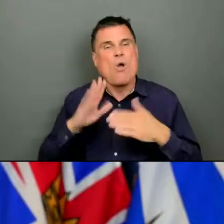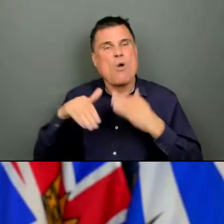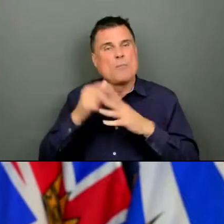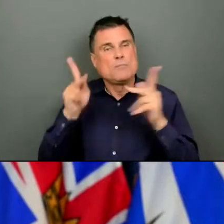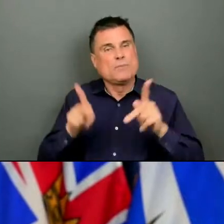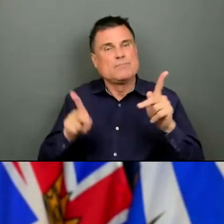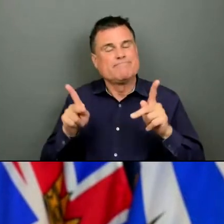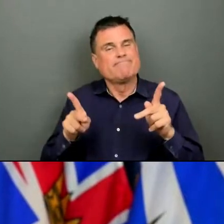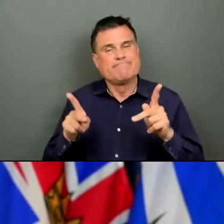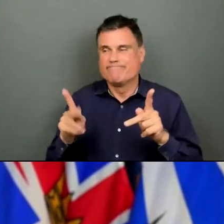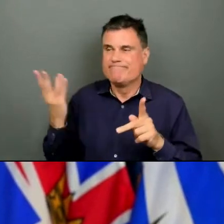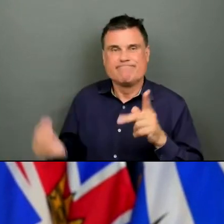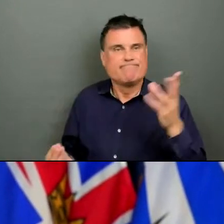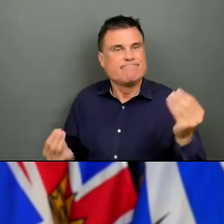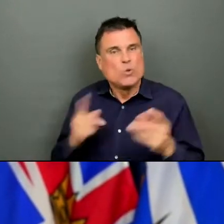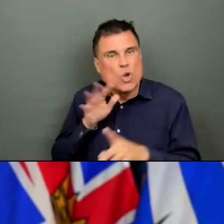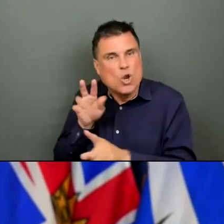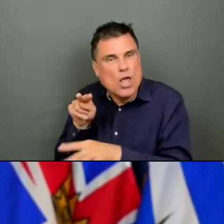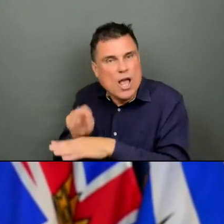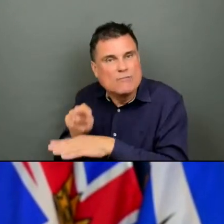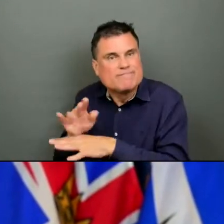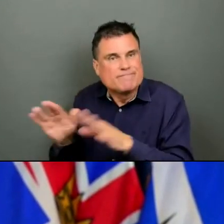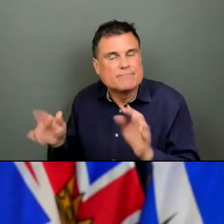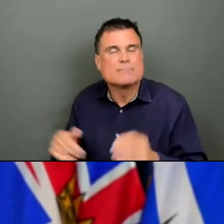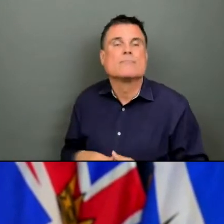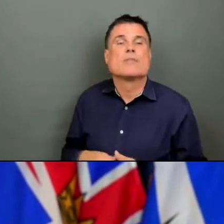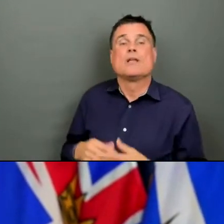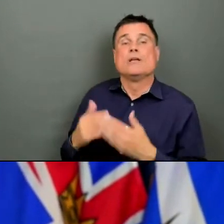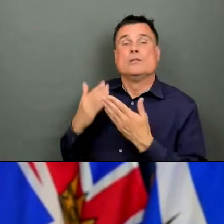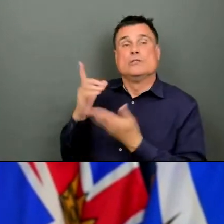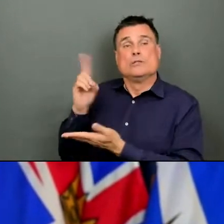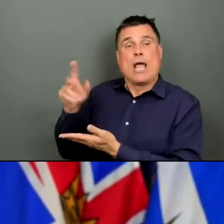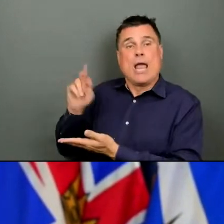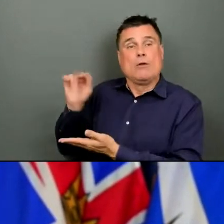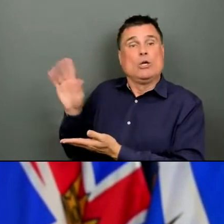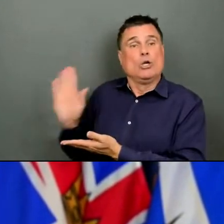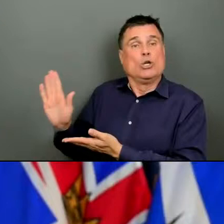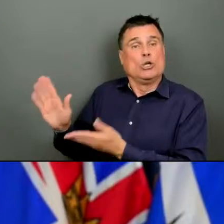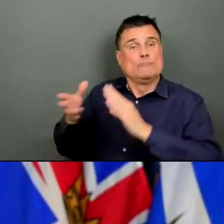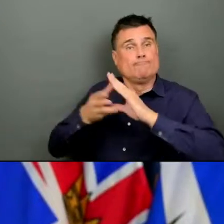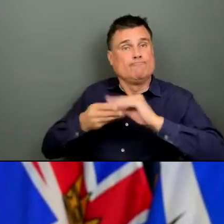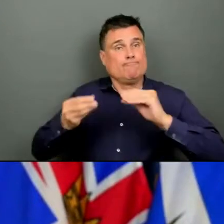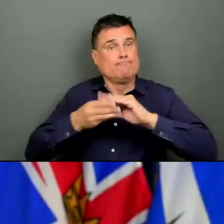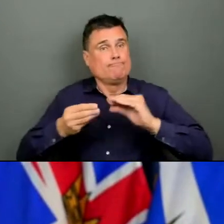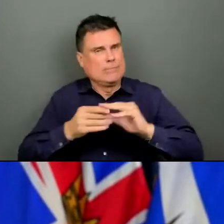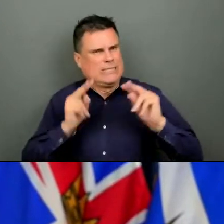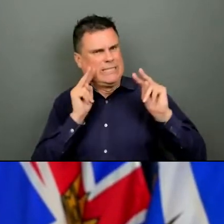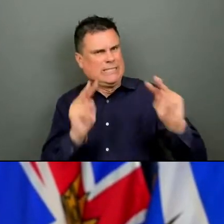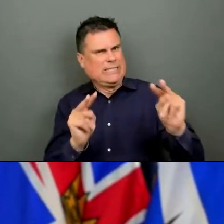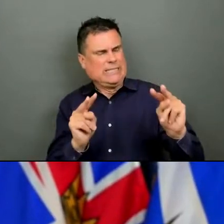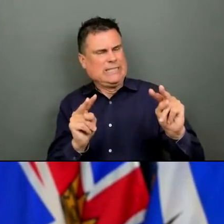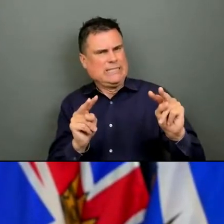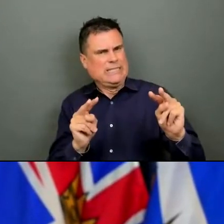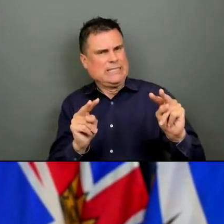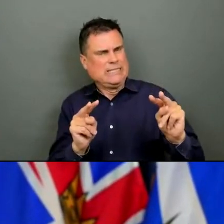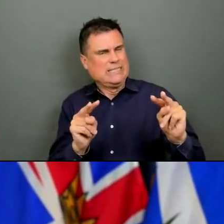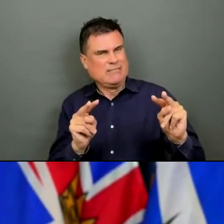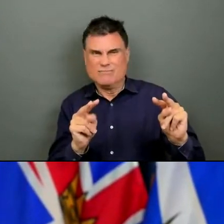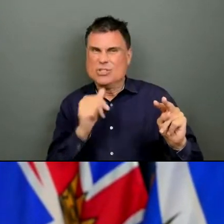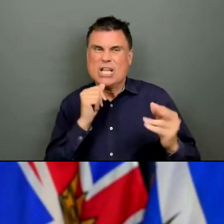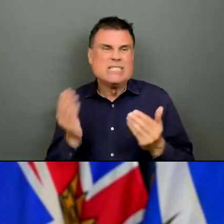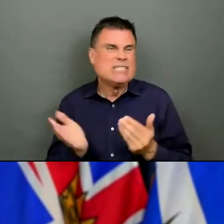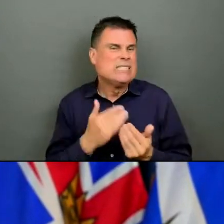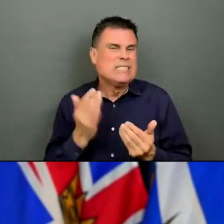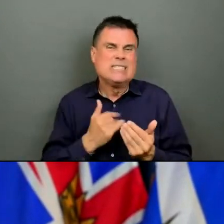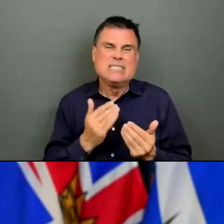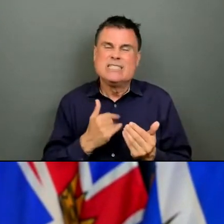pandemic, and Dr. Henry just spoke about the hope we see ahead of us, how difficult it is at this time in the pandemic to lose someone